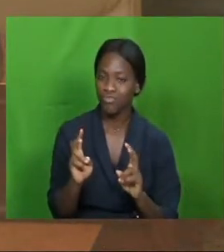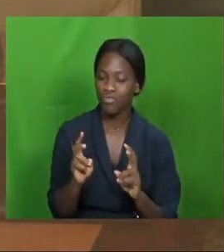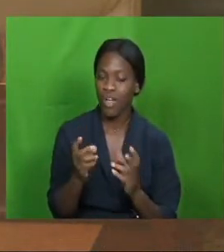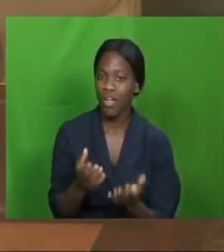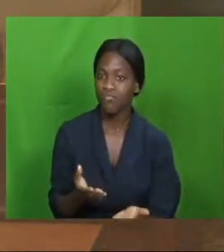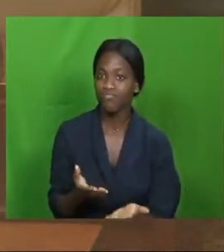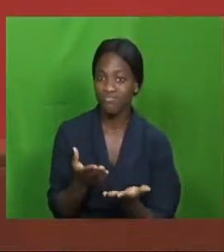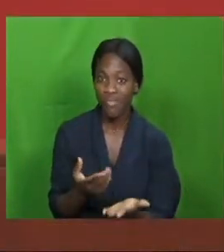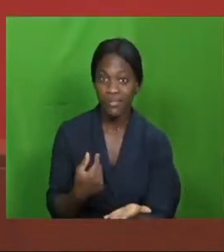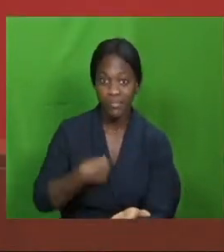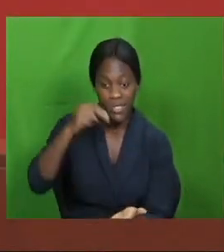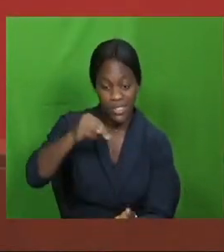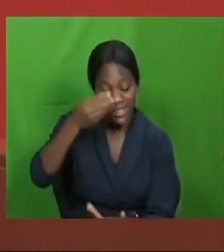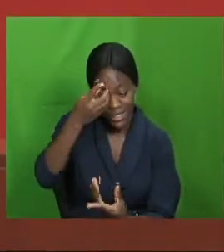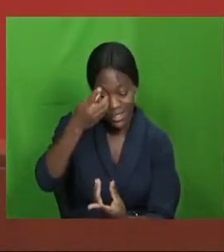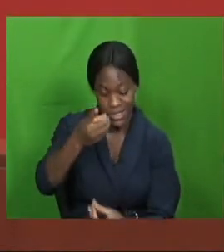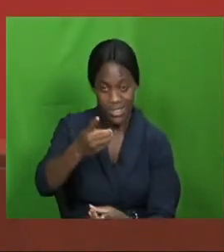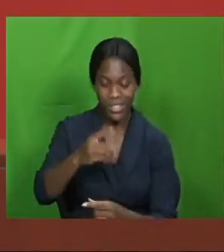my determination.